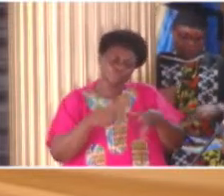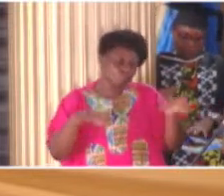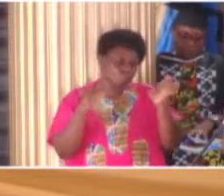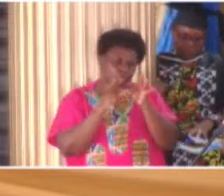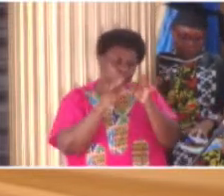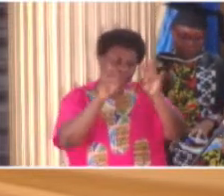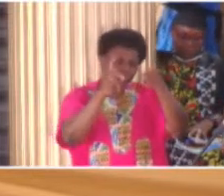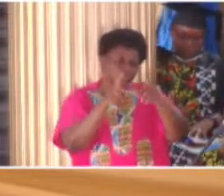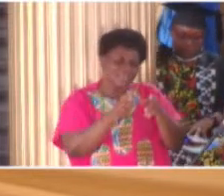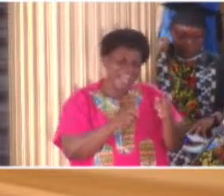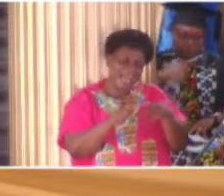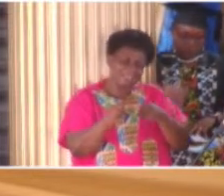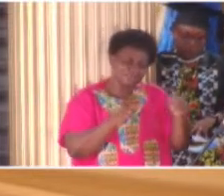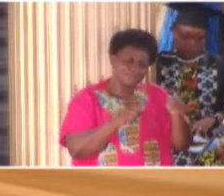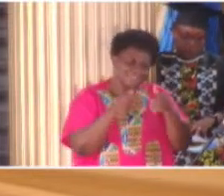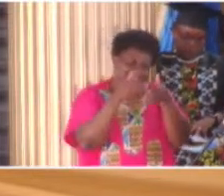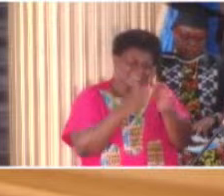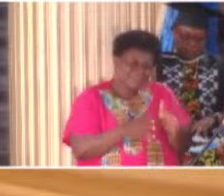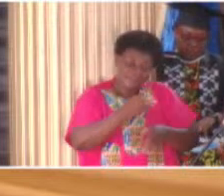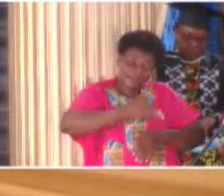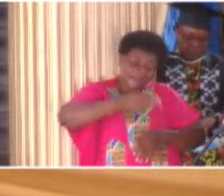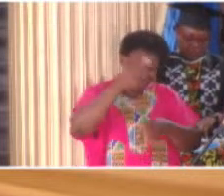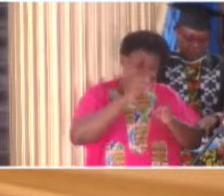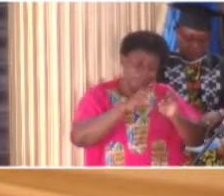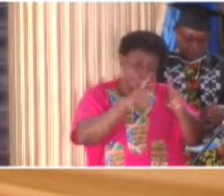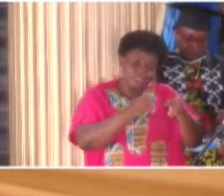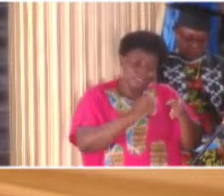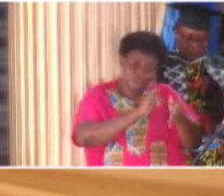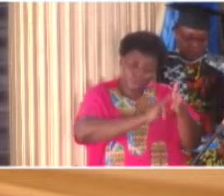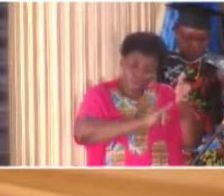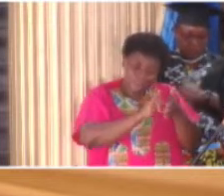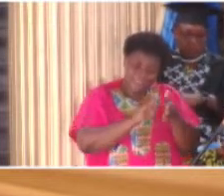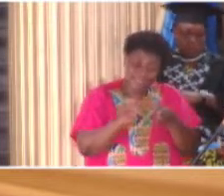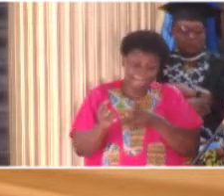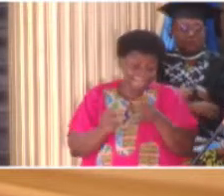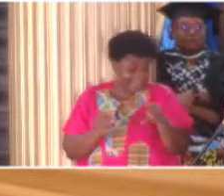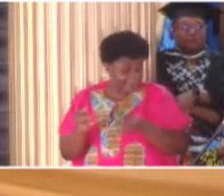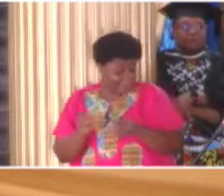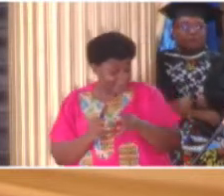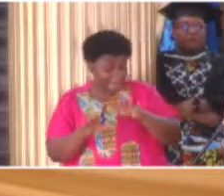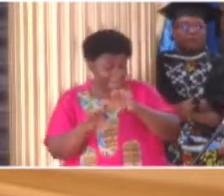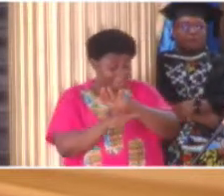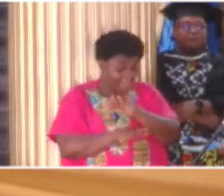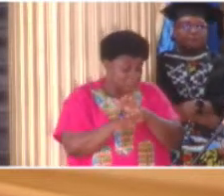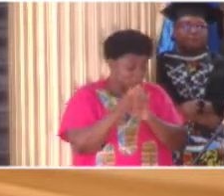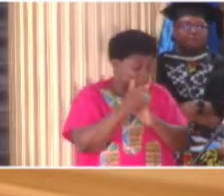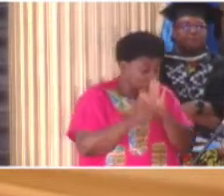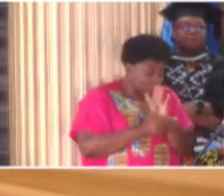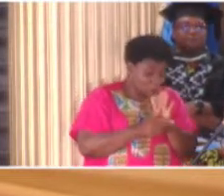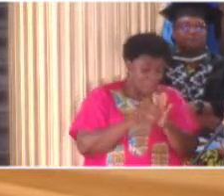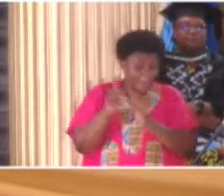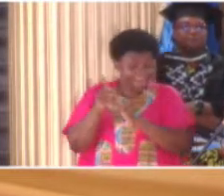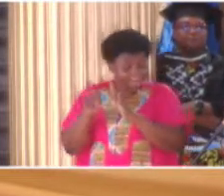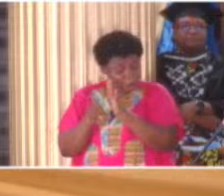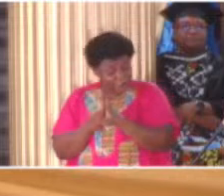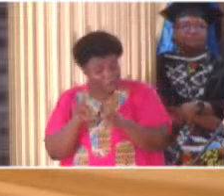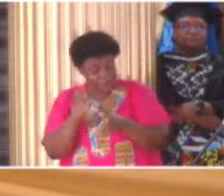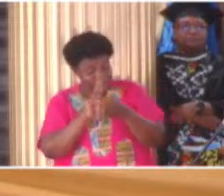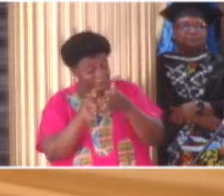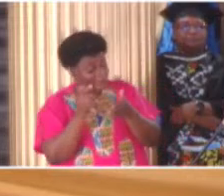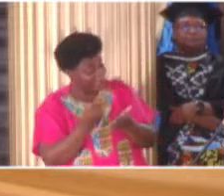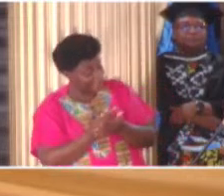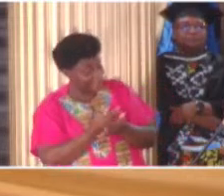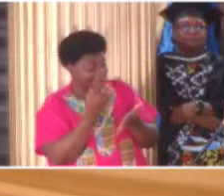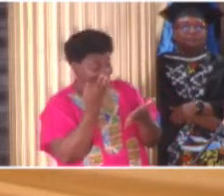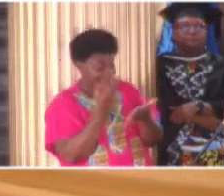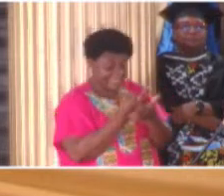administrative leadership in higher education institutions and their management, basic laws and policies of the University of Ghana,